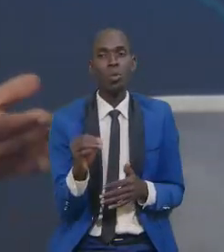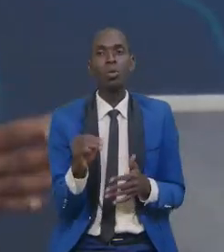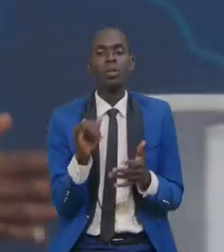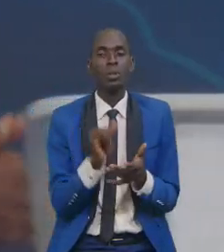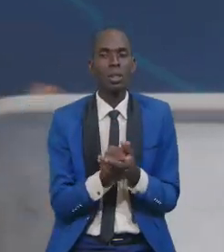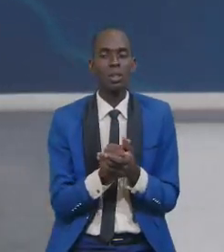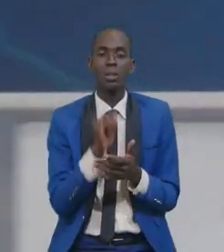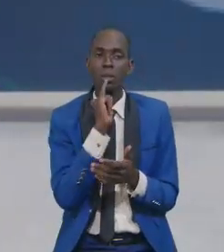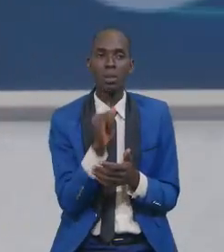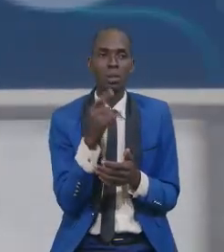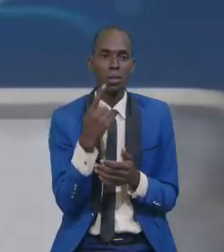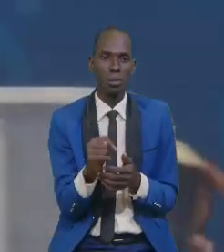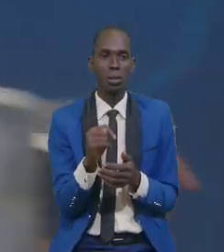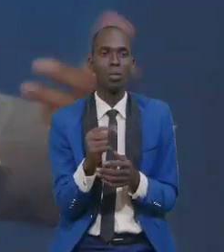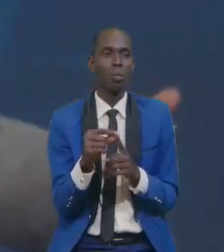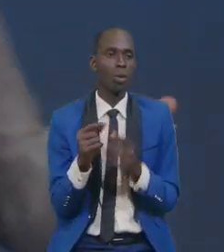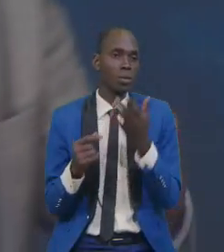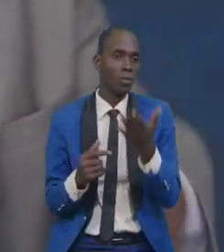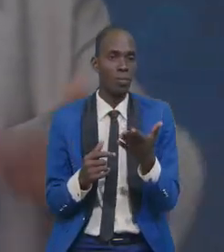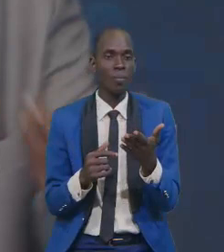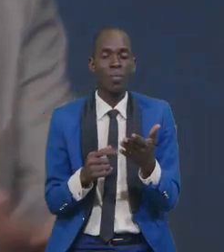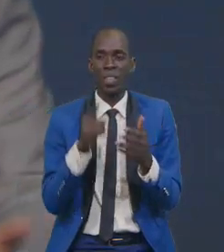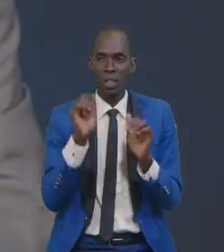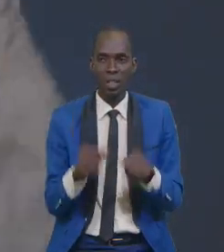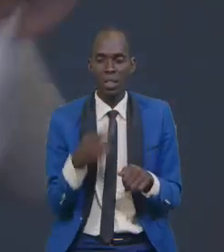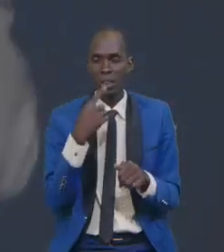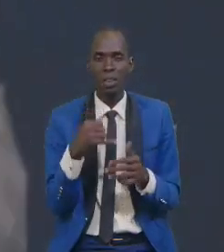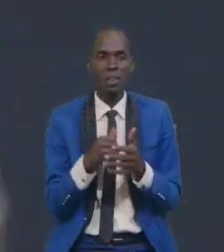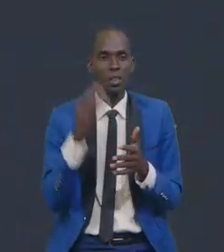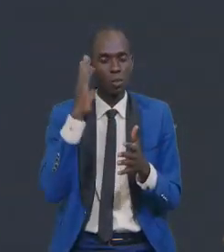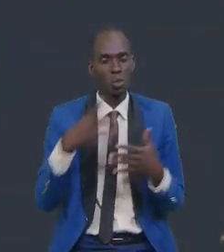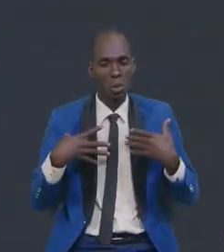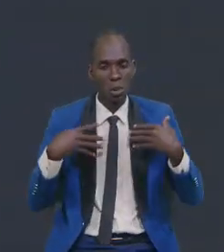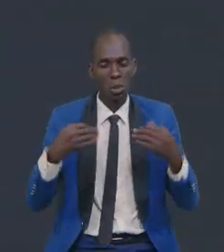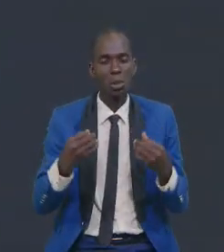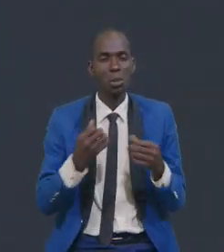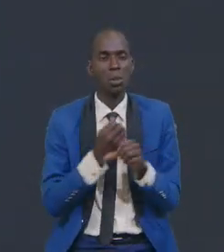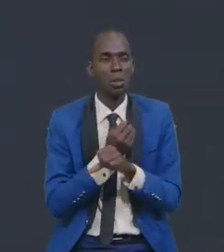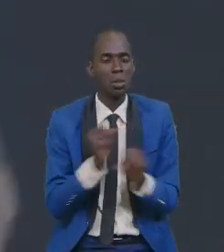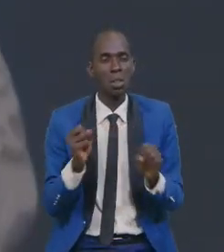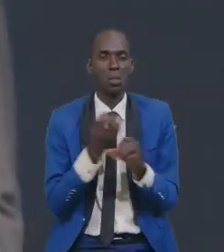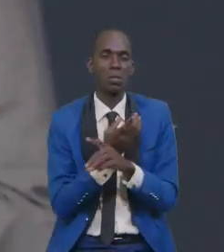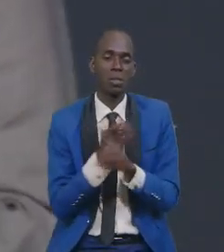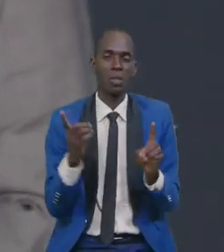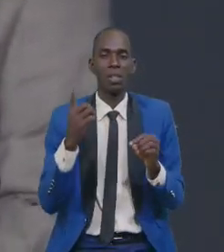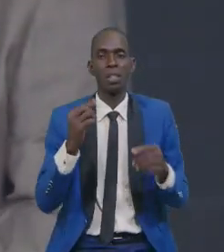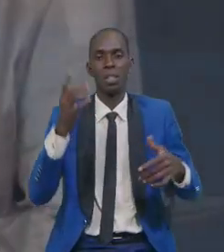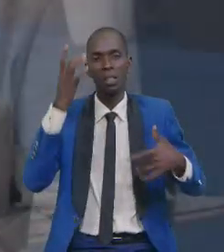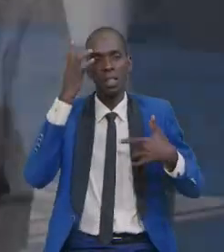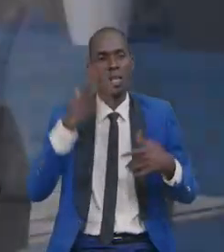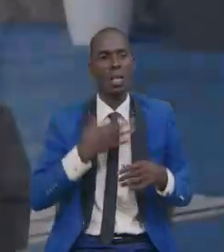there, and that's why it says it will save, it will heal, it will deliver the sick. And when